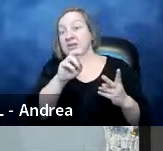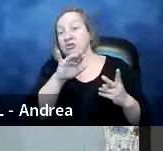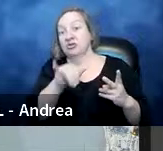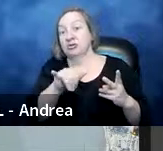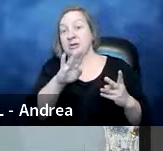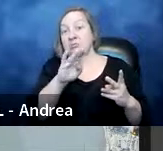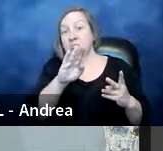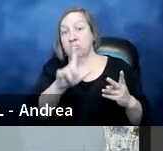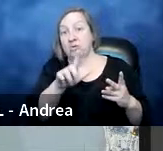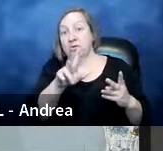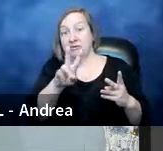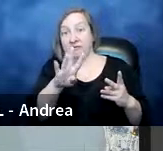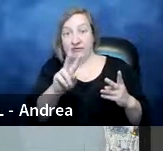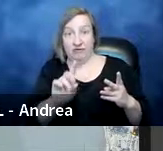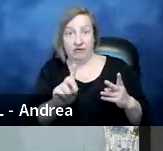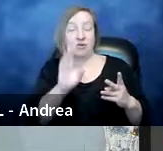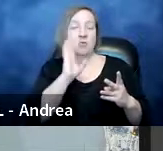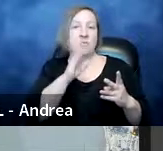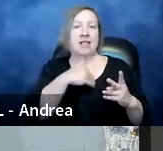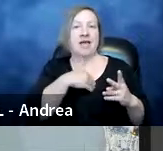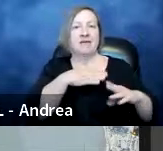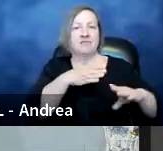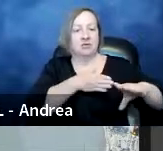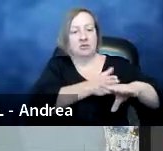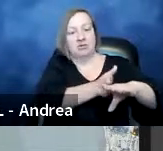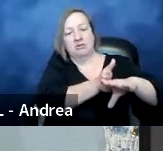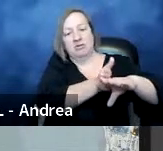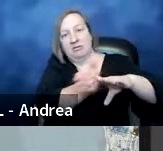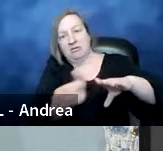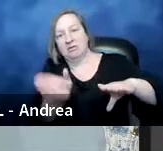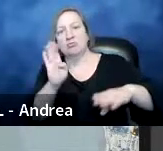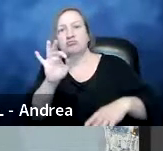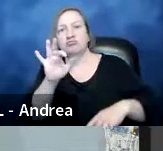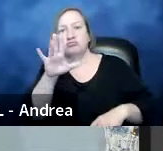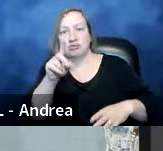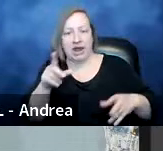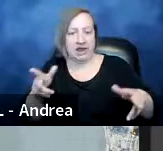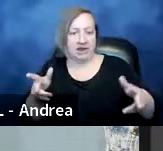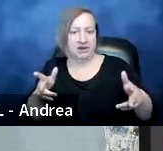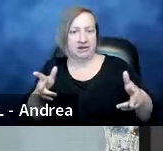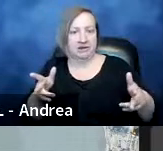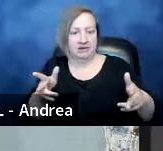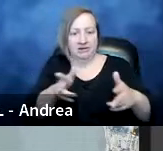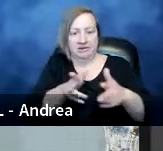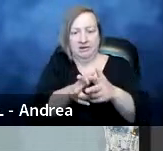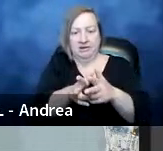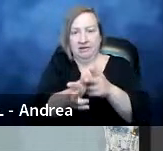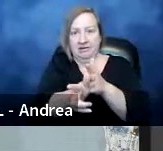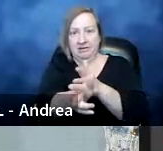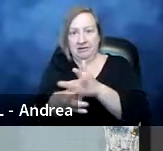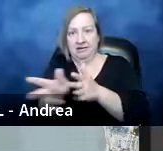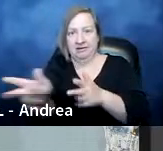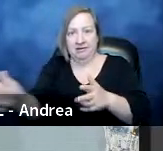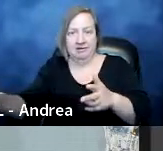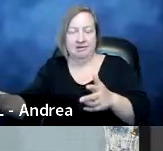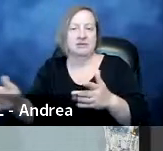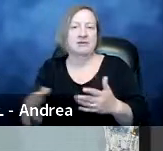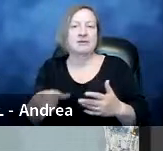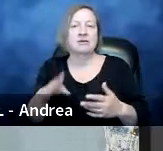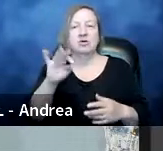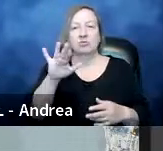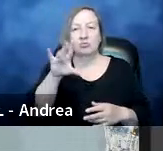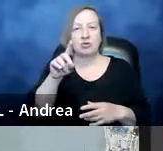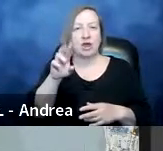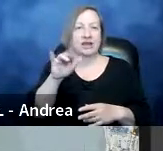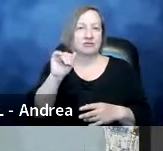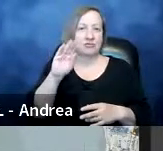that as you come on to I-5 southbound, you braid with the lanes that are trying to go south on I-5 and getting